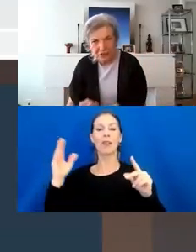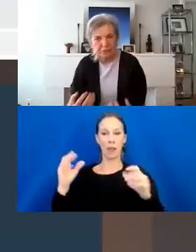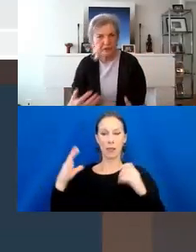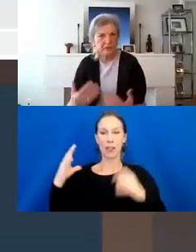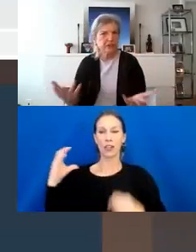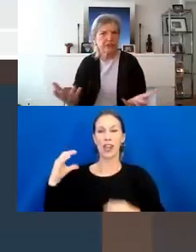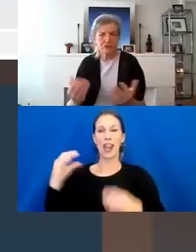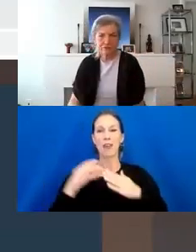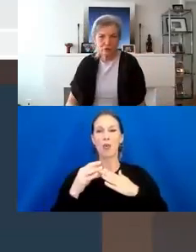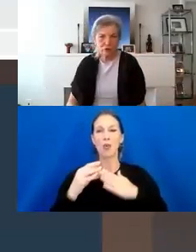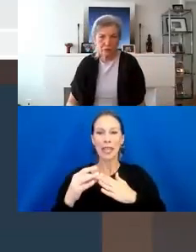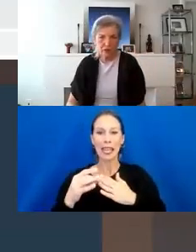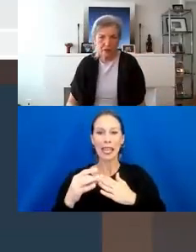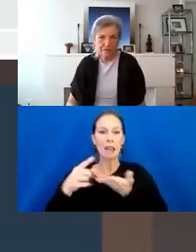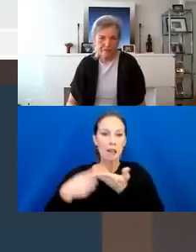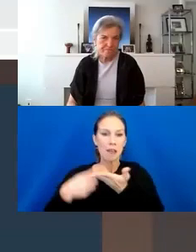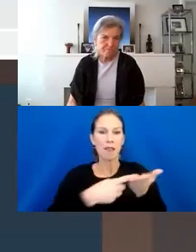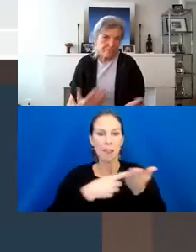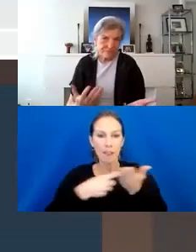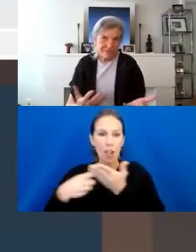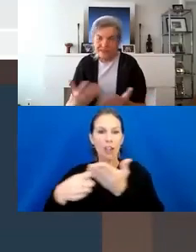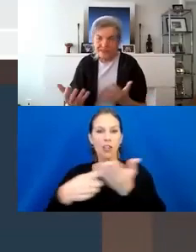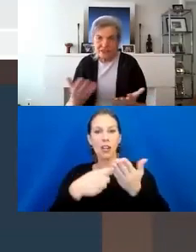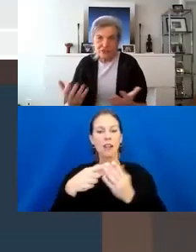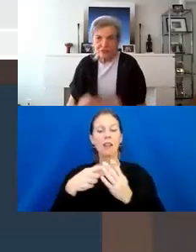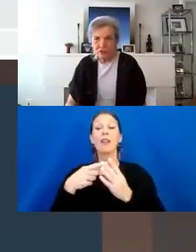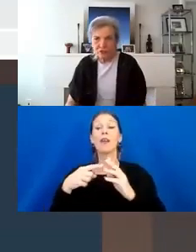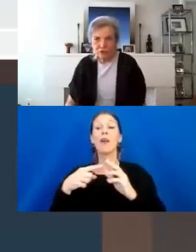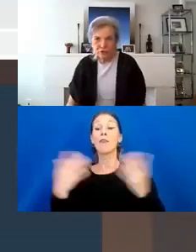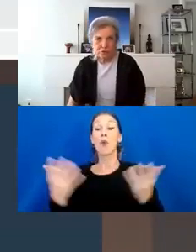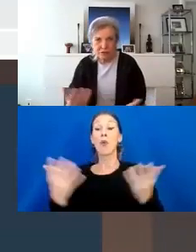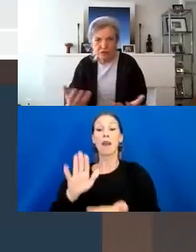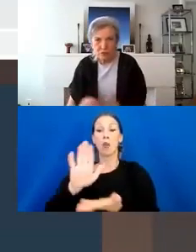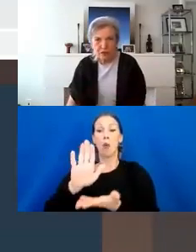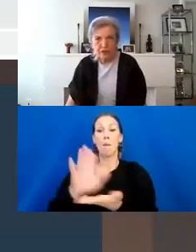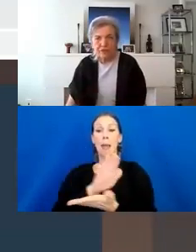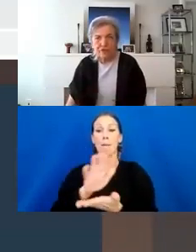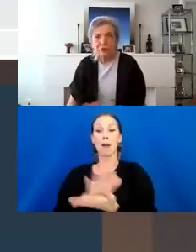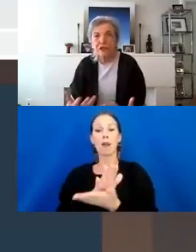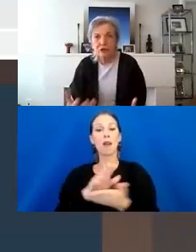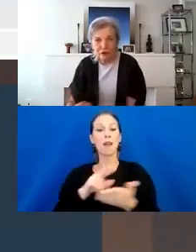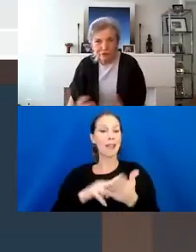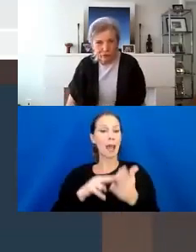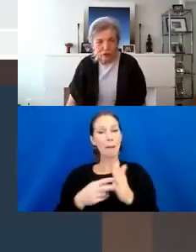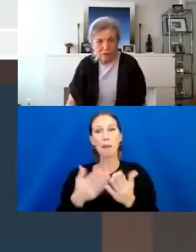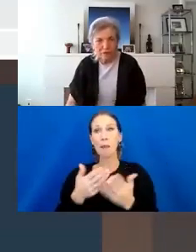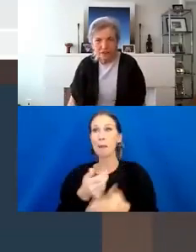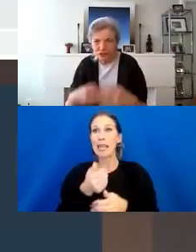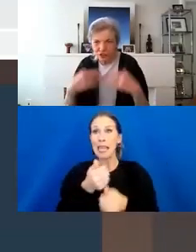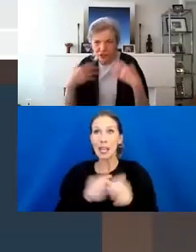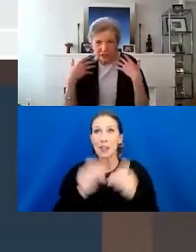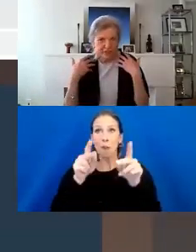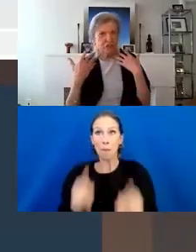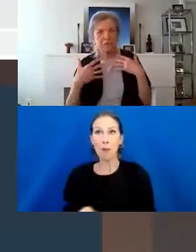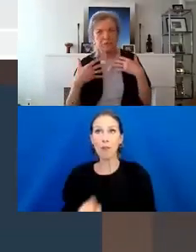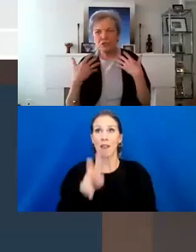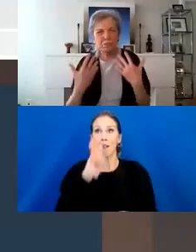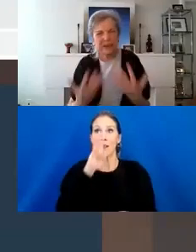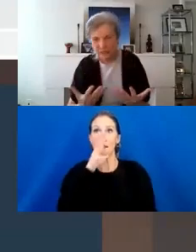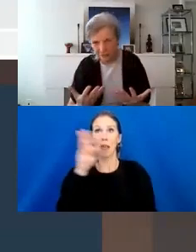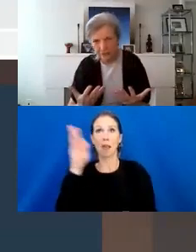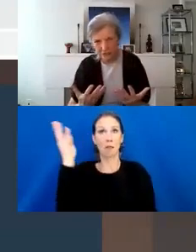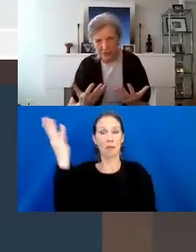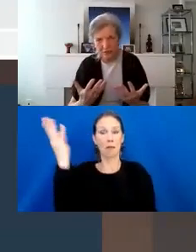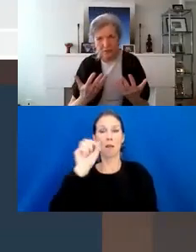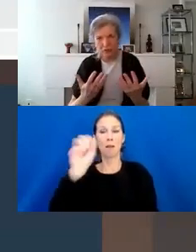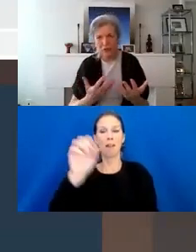and that typically takes the form of each of you maybe speaking for 3 or 4 minutes to kind of get your